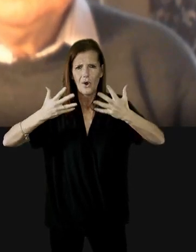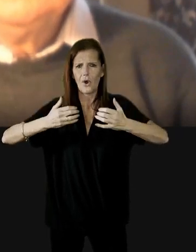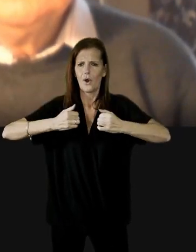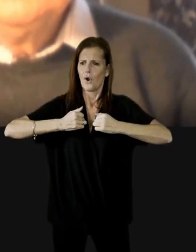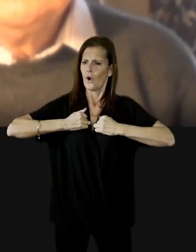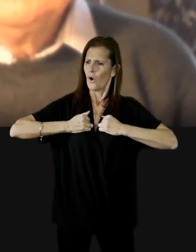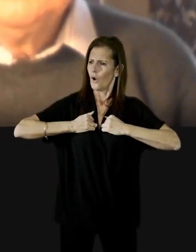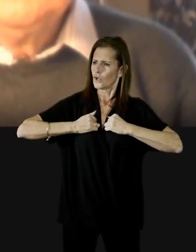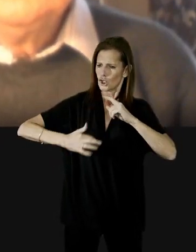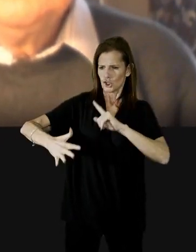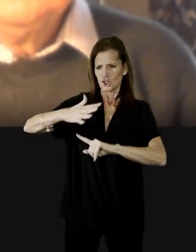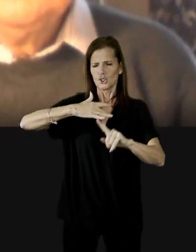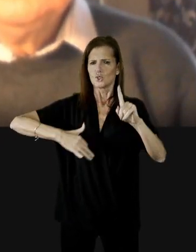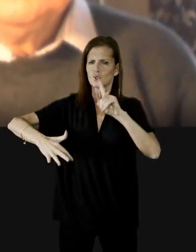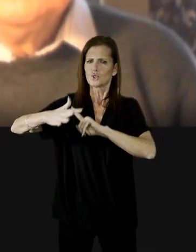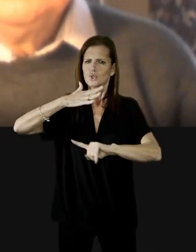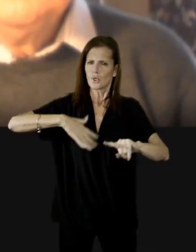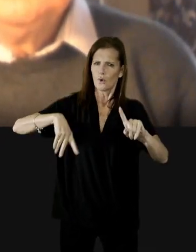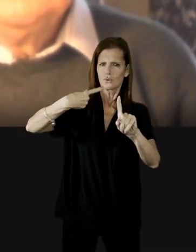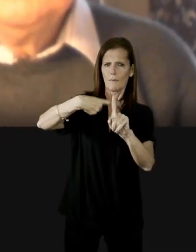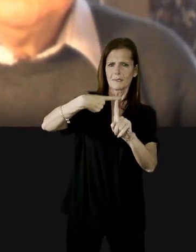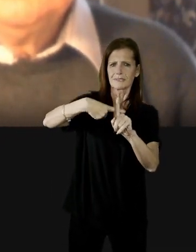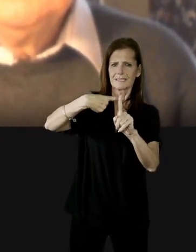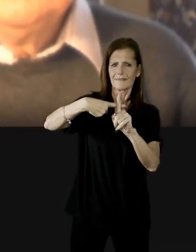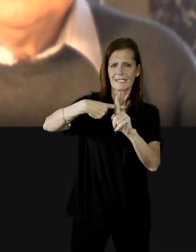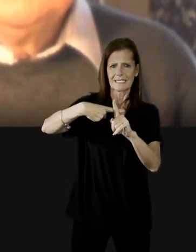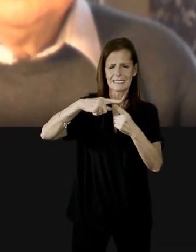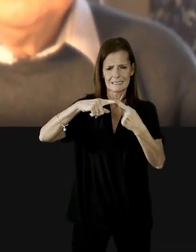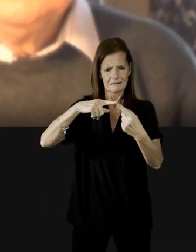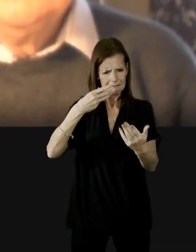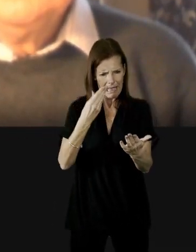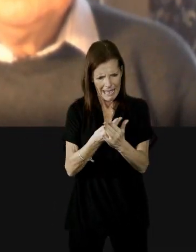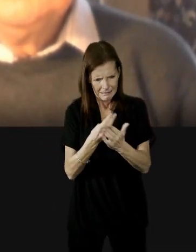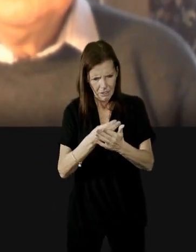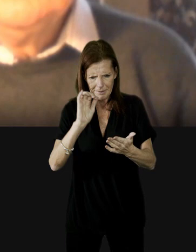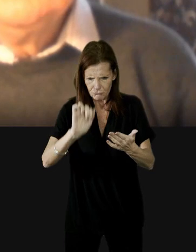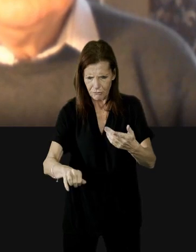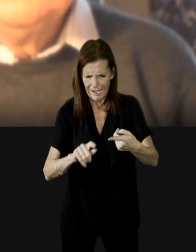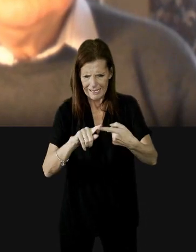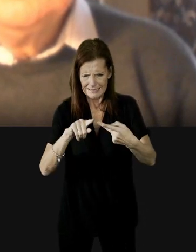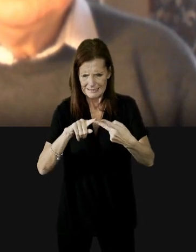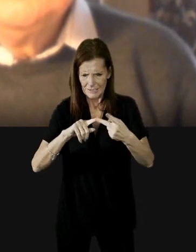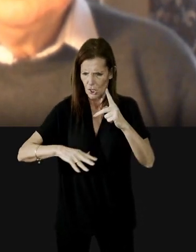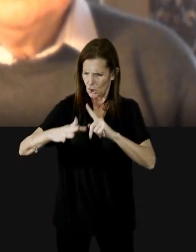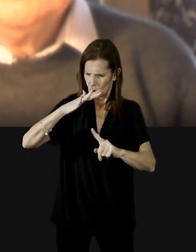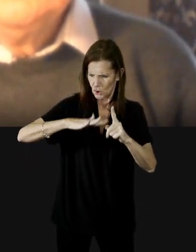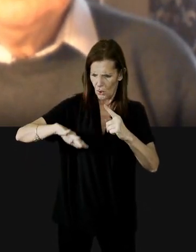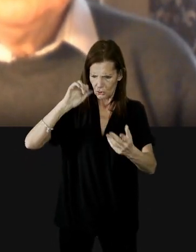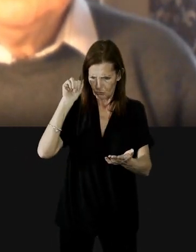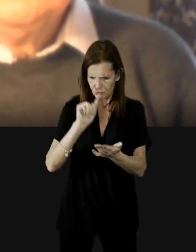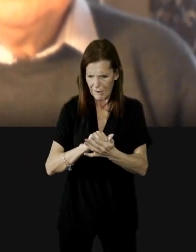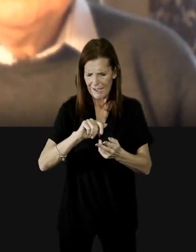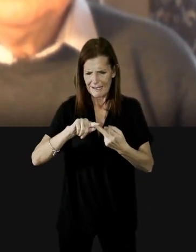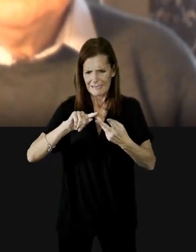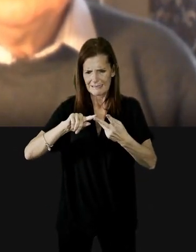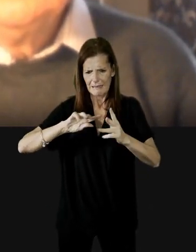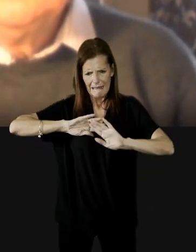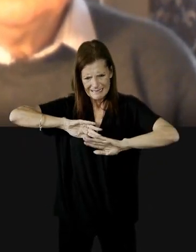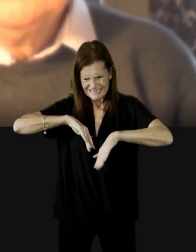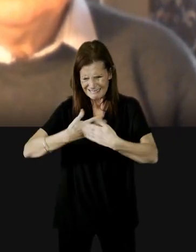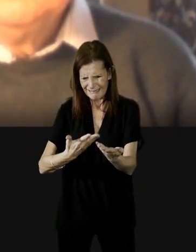their brands having social impact, the economics are right, the social is right, the ability to